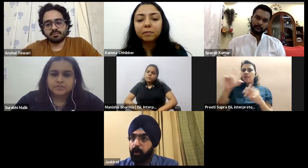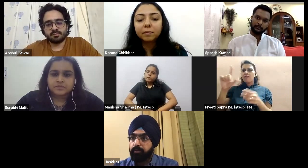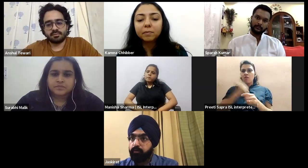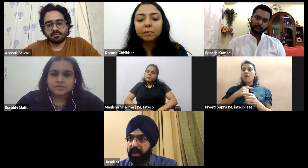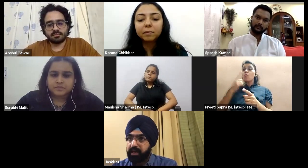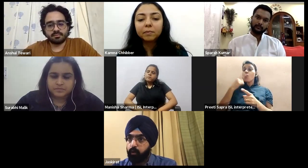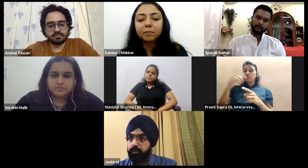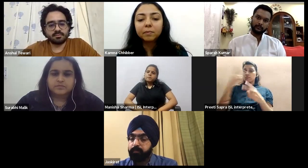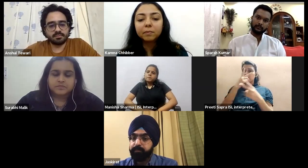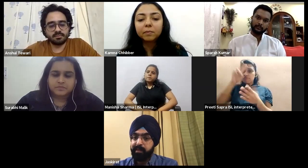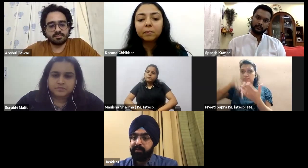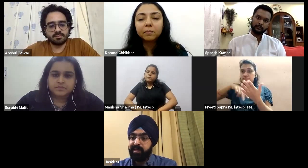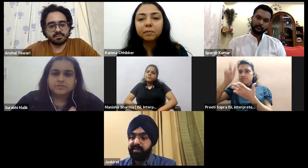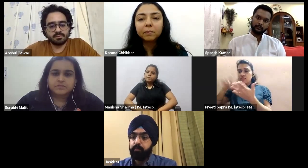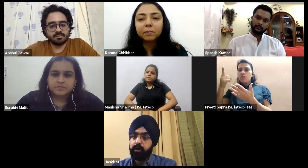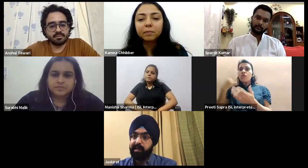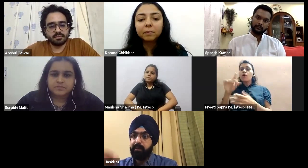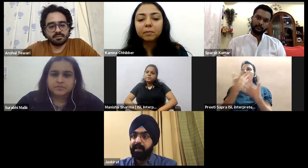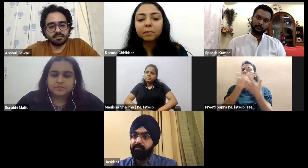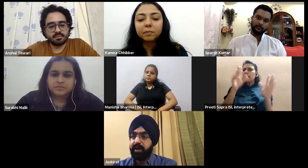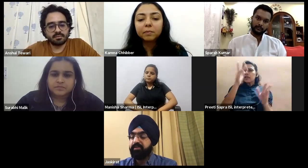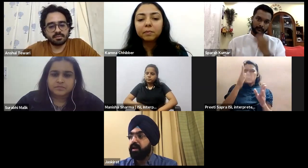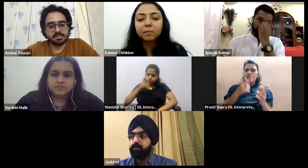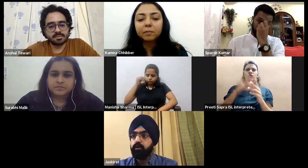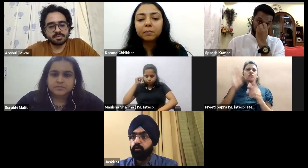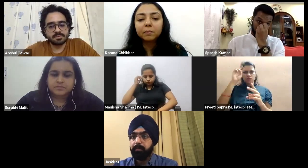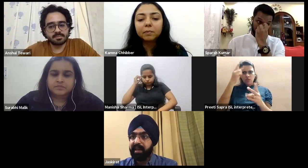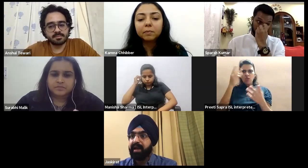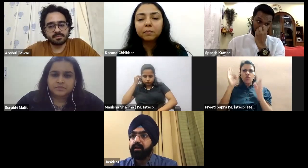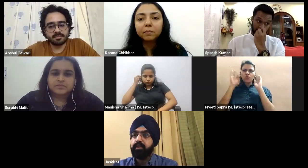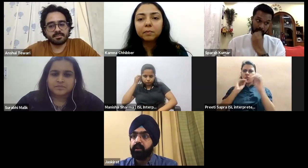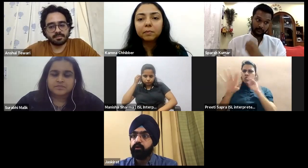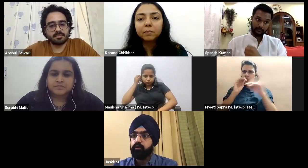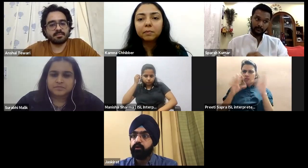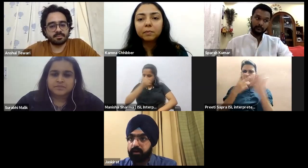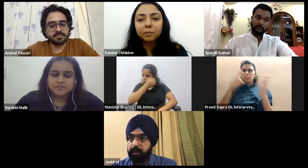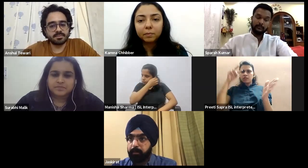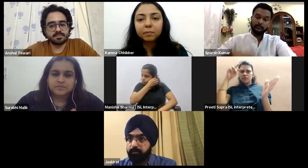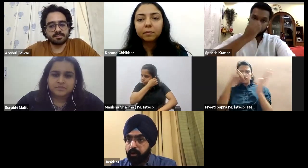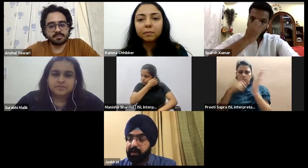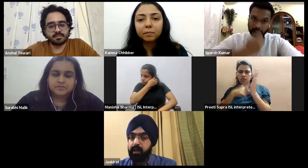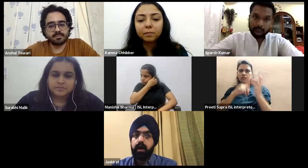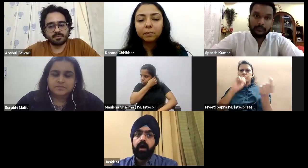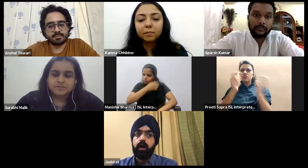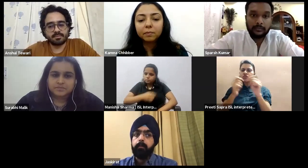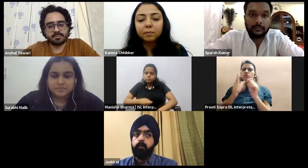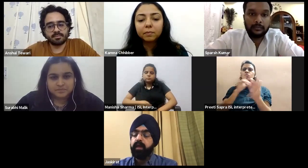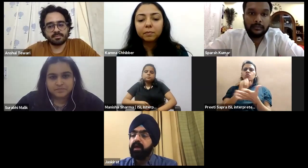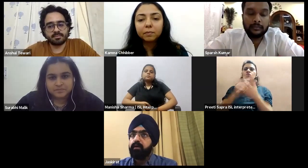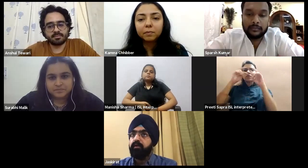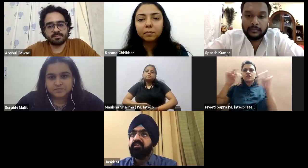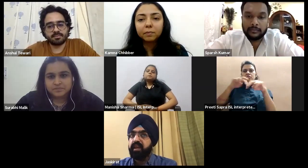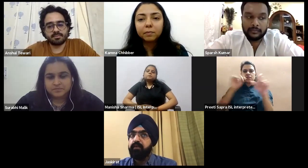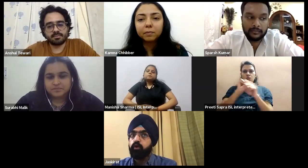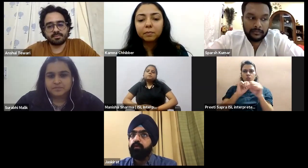in tip-offs on fake news, we put out an email address and social media handles that they could send tip-offs on.